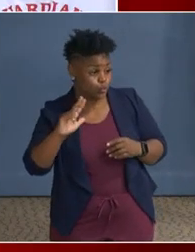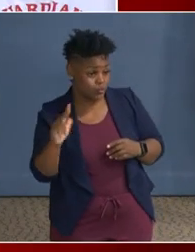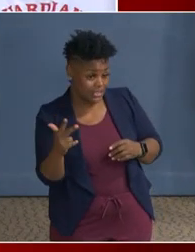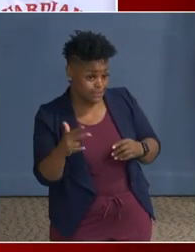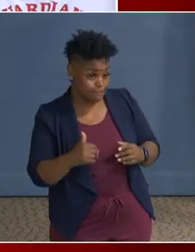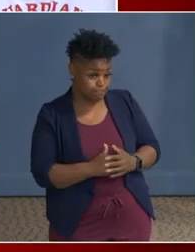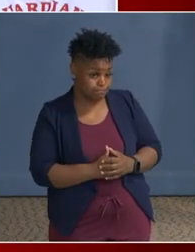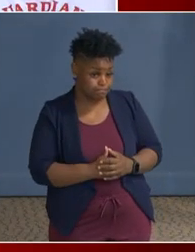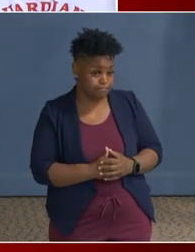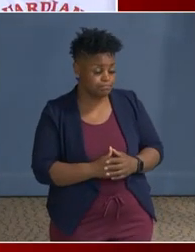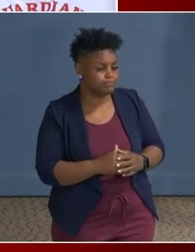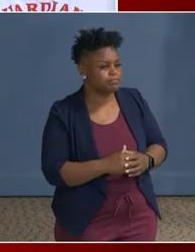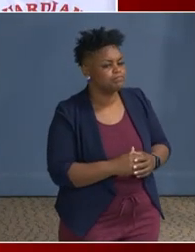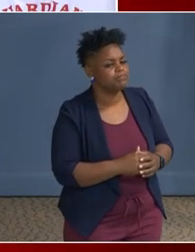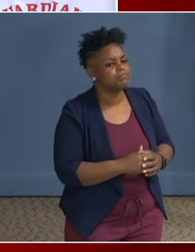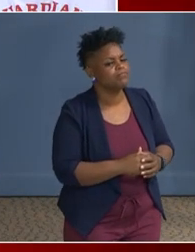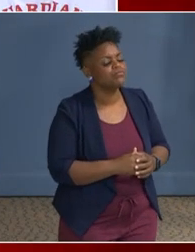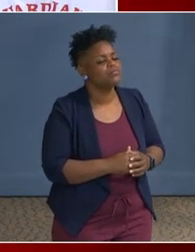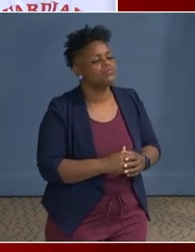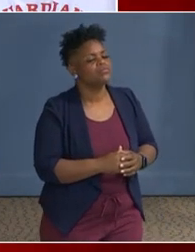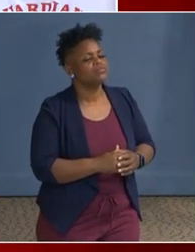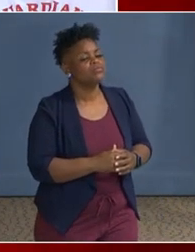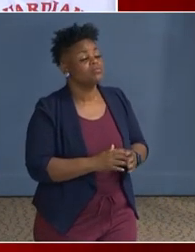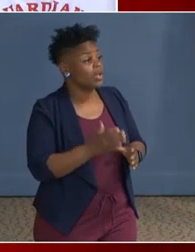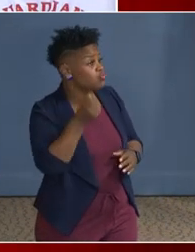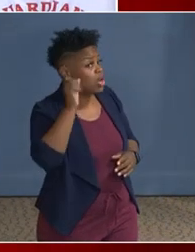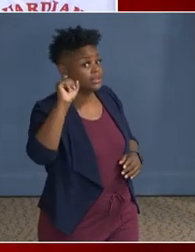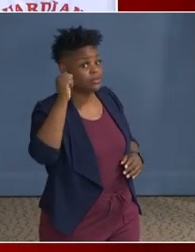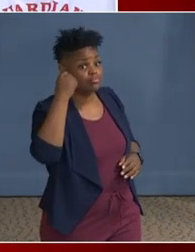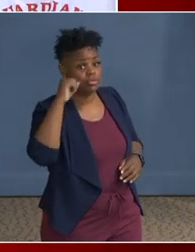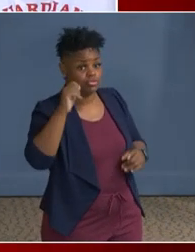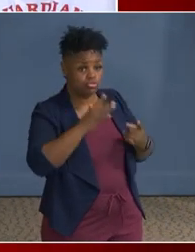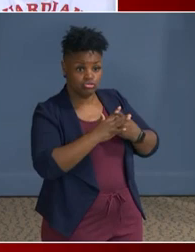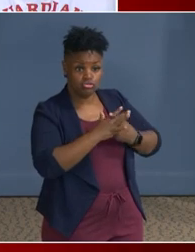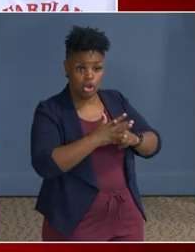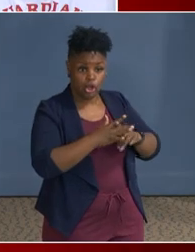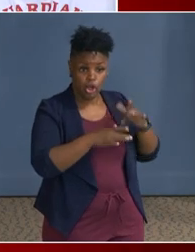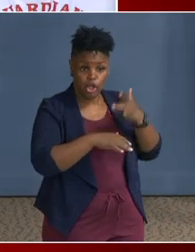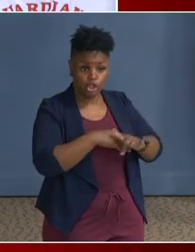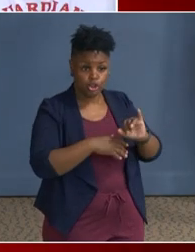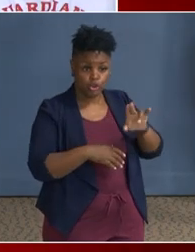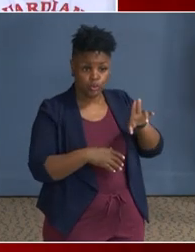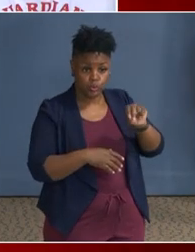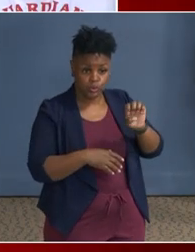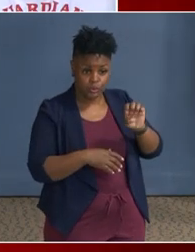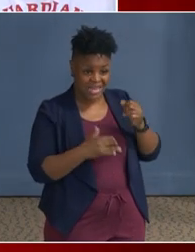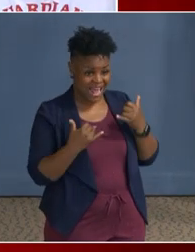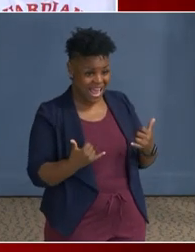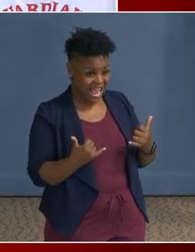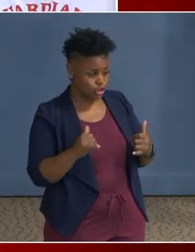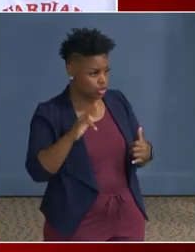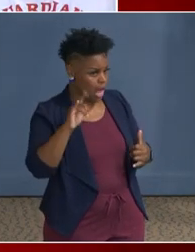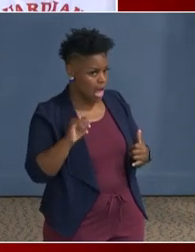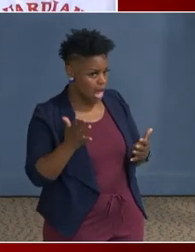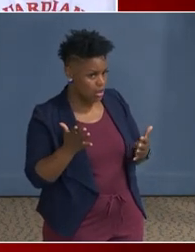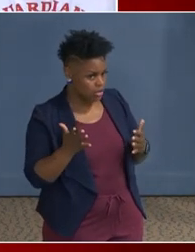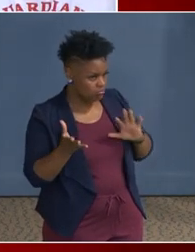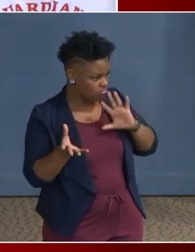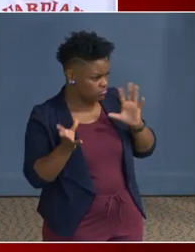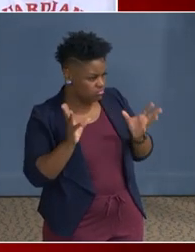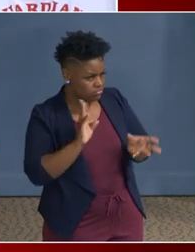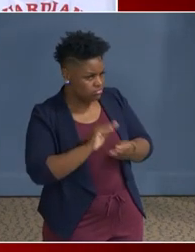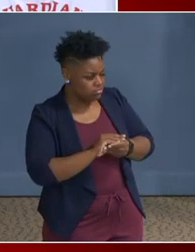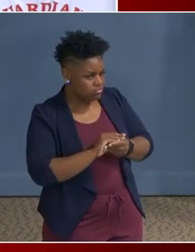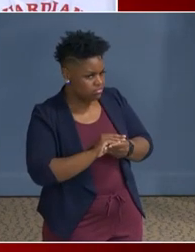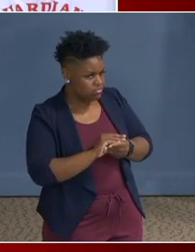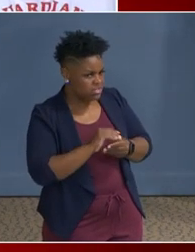that started in early June, and we're about 4 weeks after that, and we haven't really seen a significant spike in cases since then. Is it too